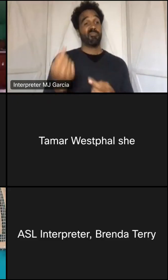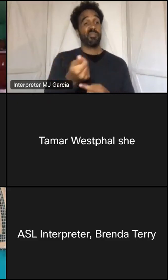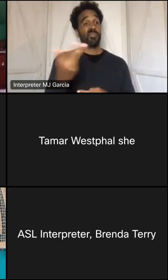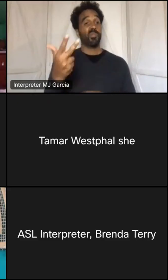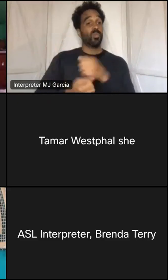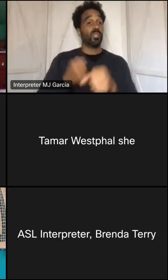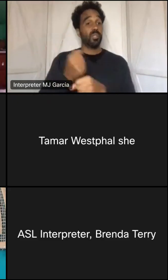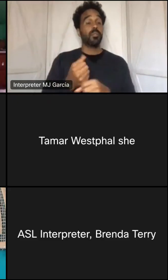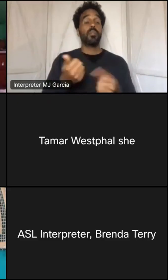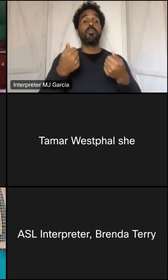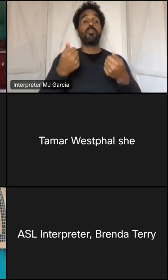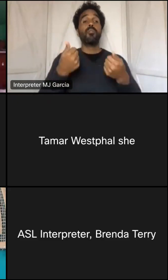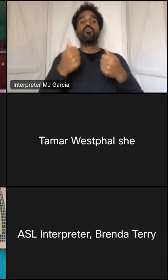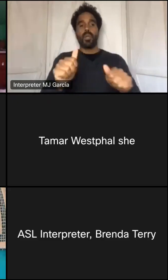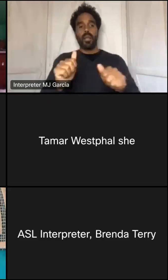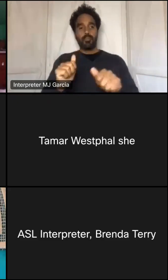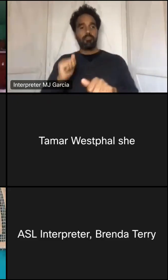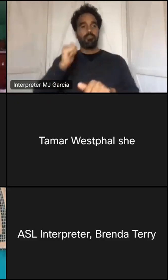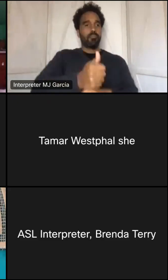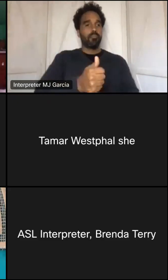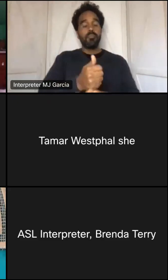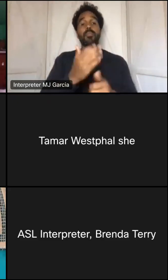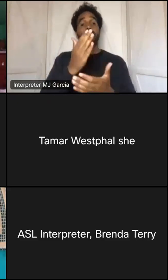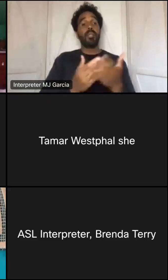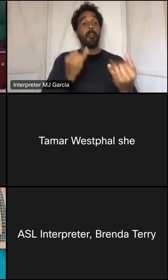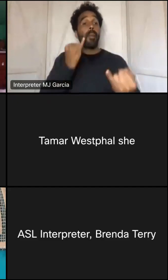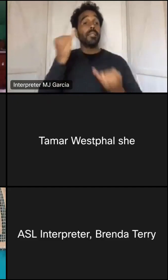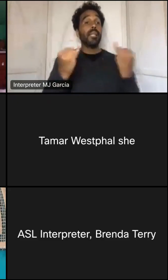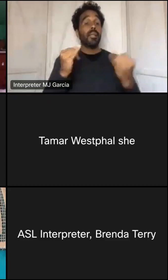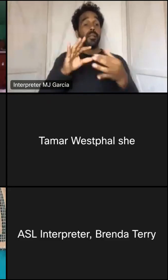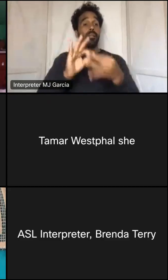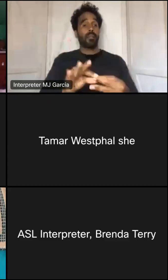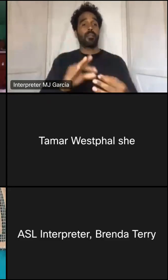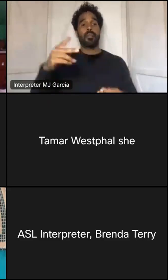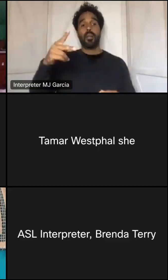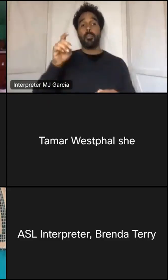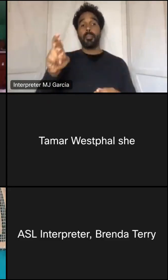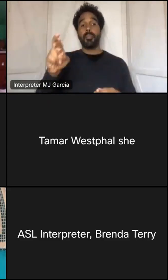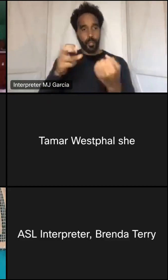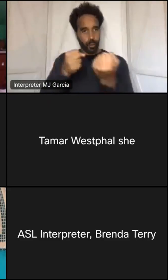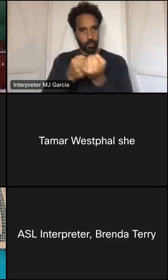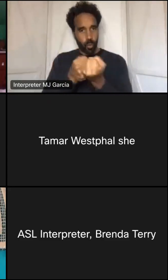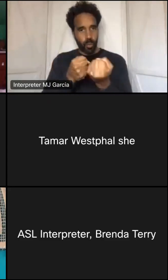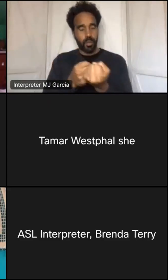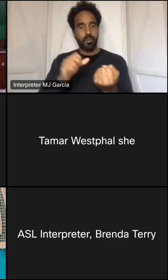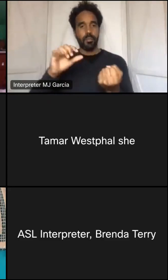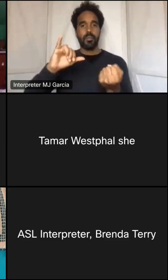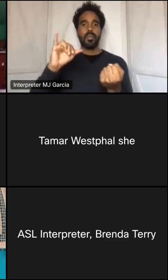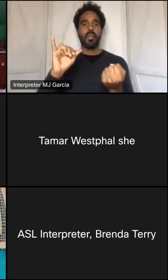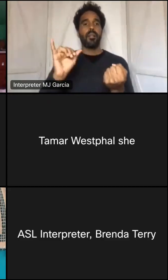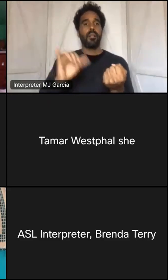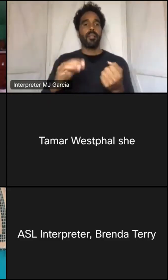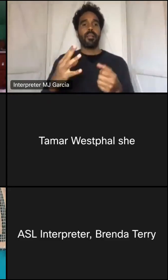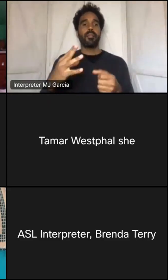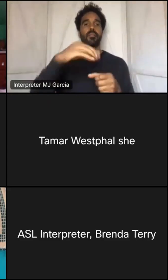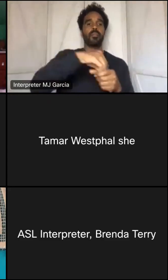introduce the ideas that are central to peer support that have been part of the work within the